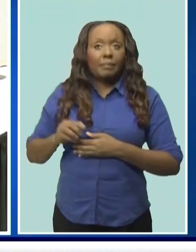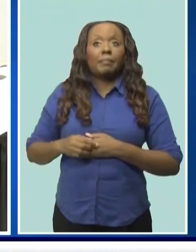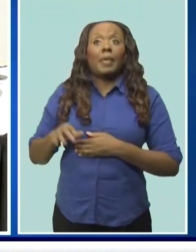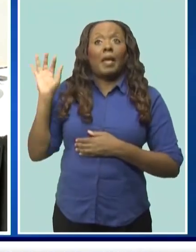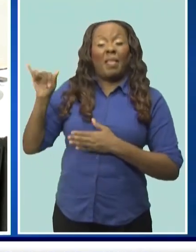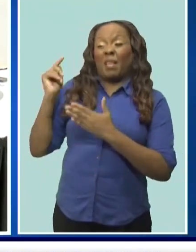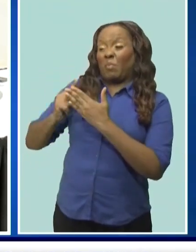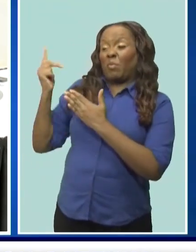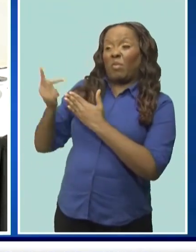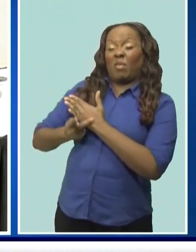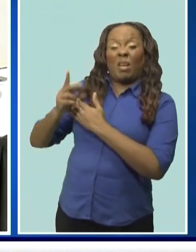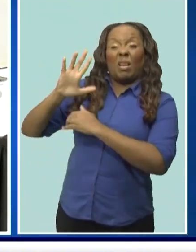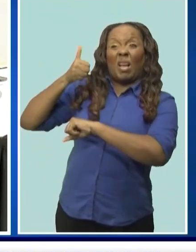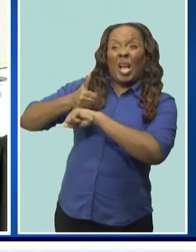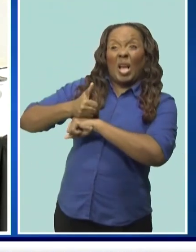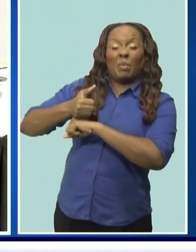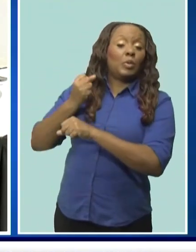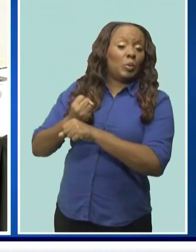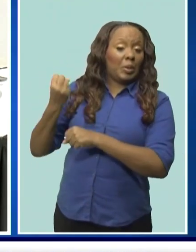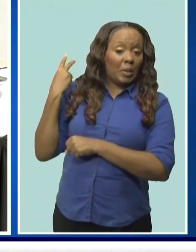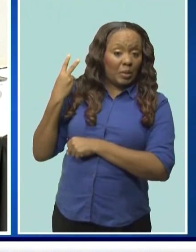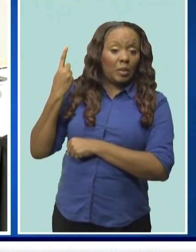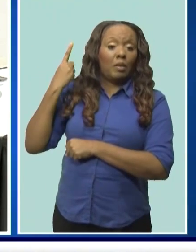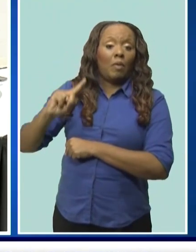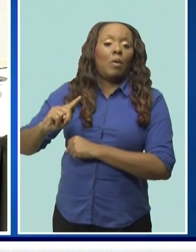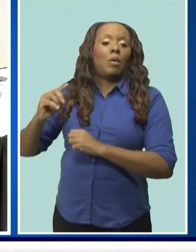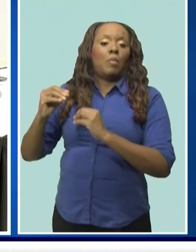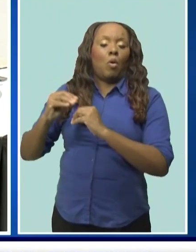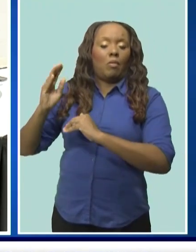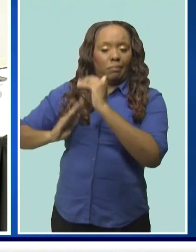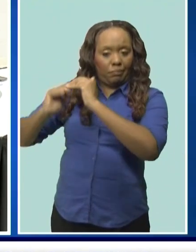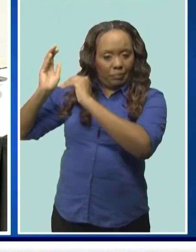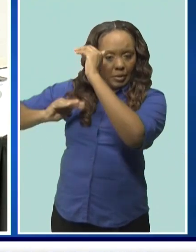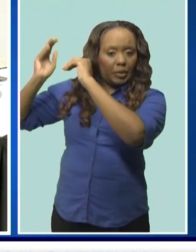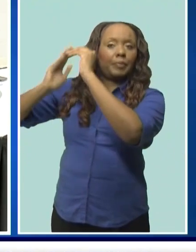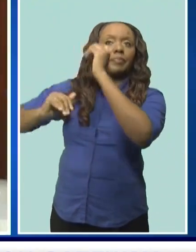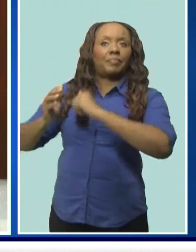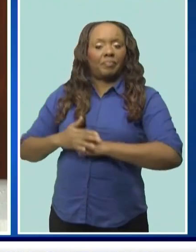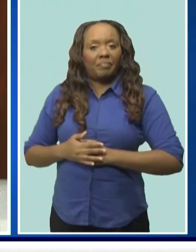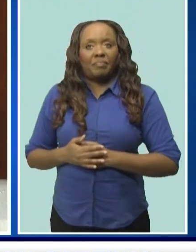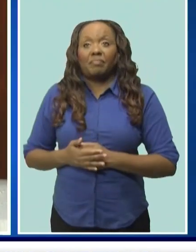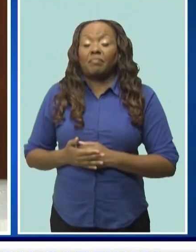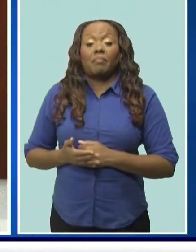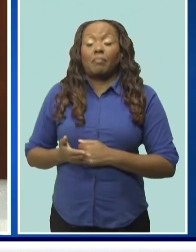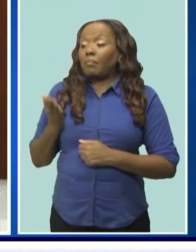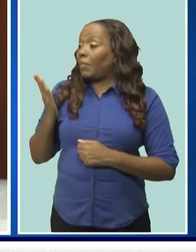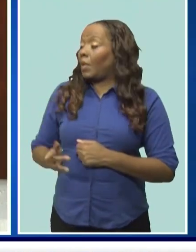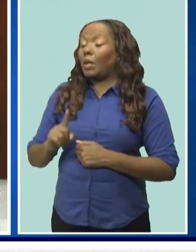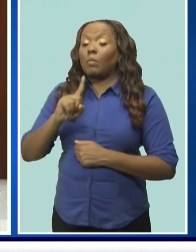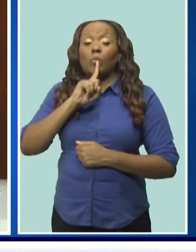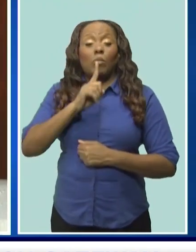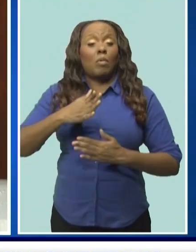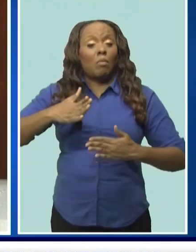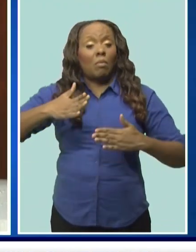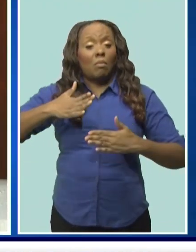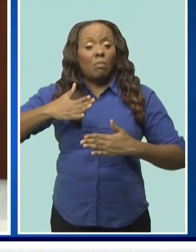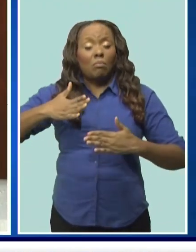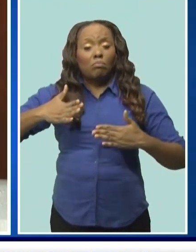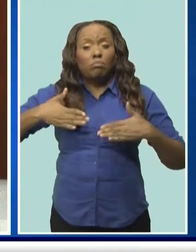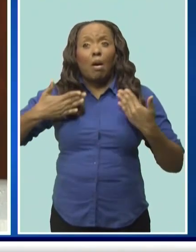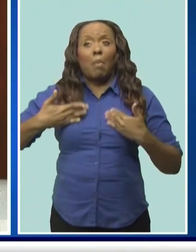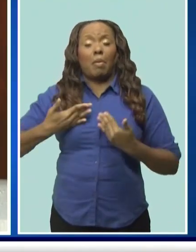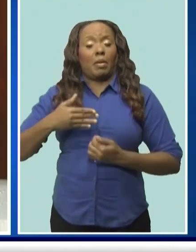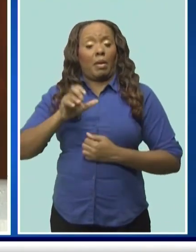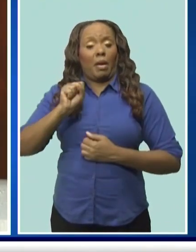meet the labour demands of the construction sector. I'm pleased that SJPI was again at the forefront of being